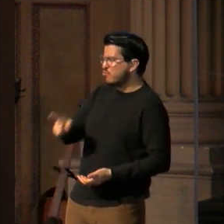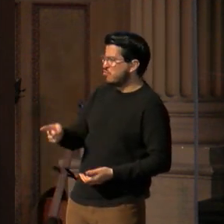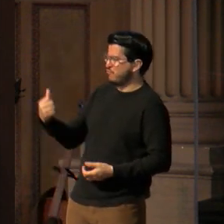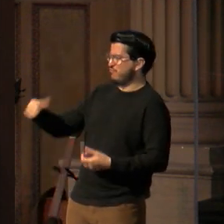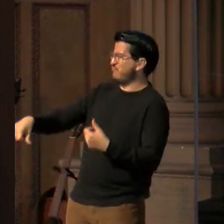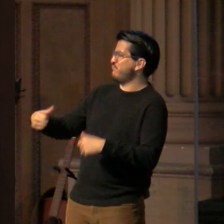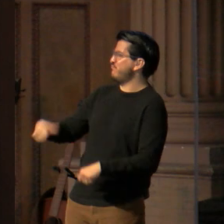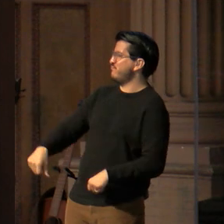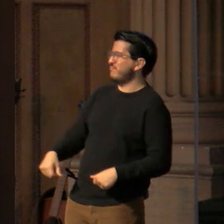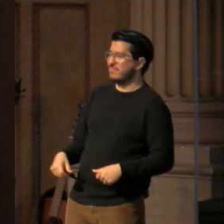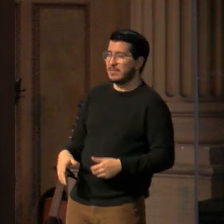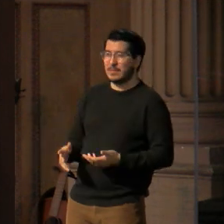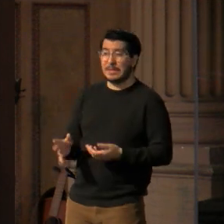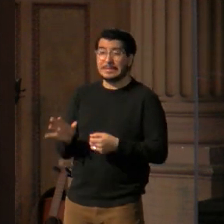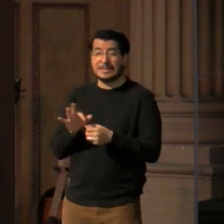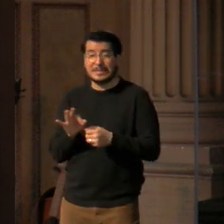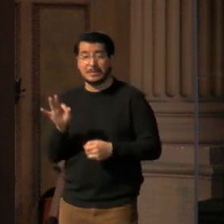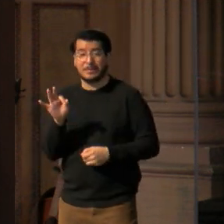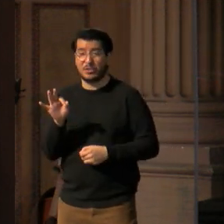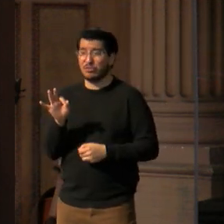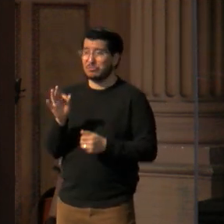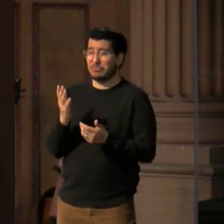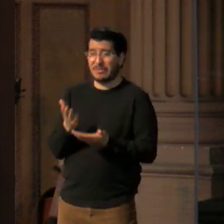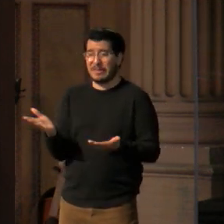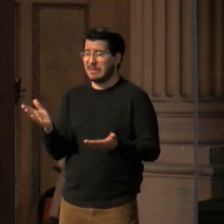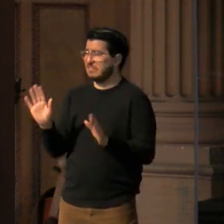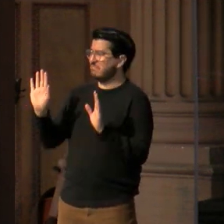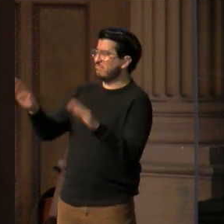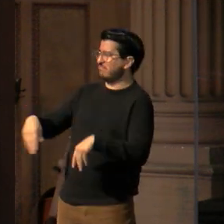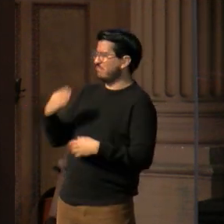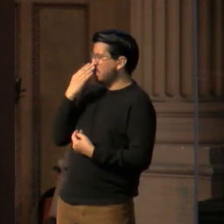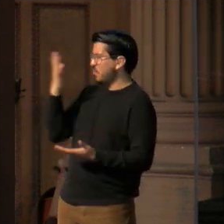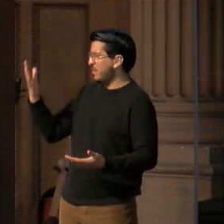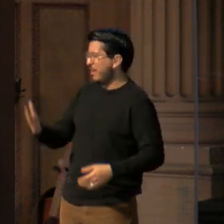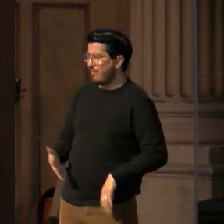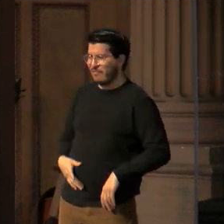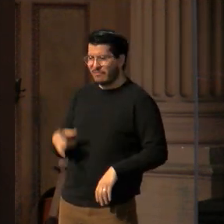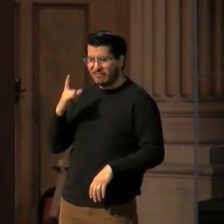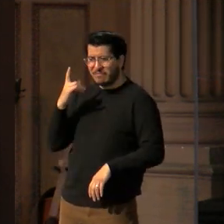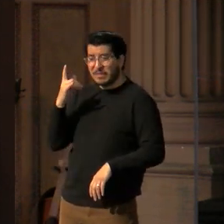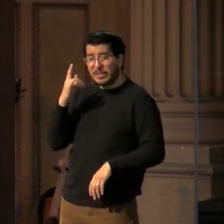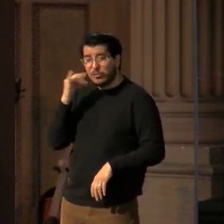They're not concerned about spiritual things. They're not concerned about eternal beauty.